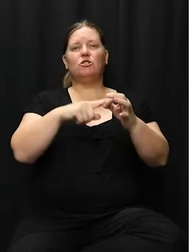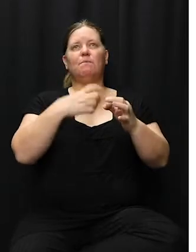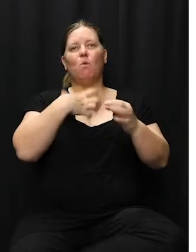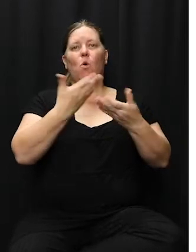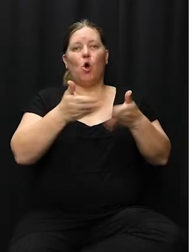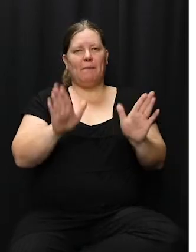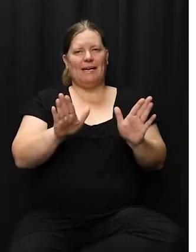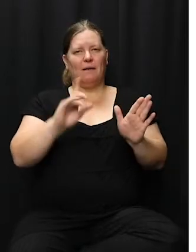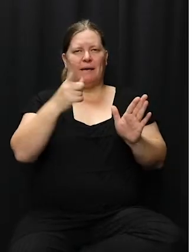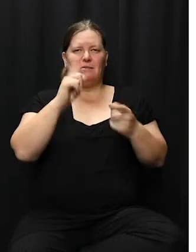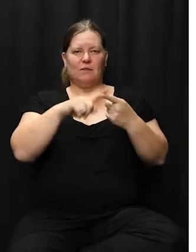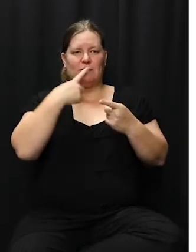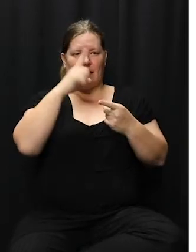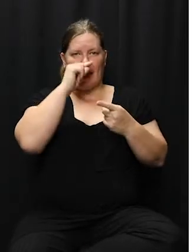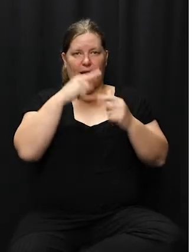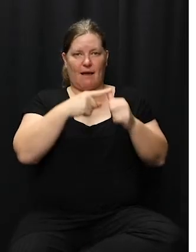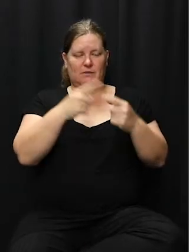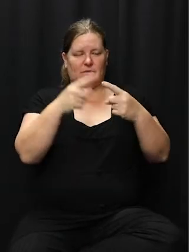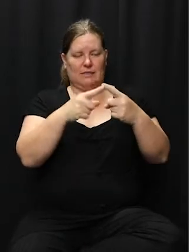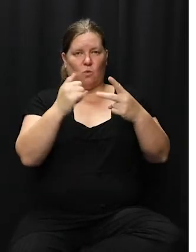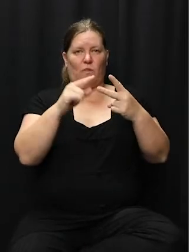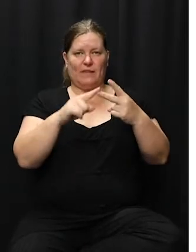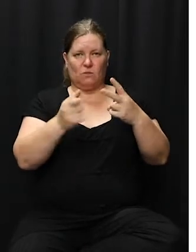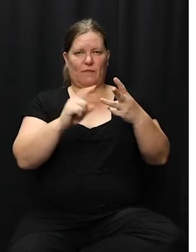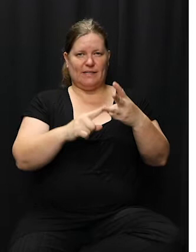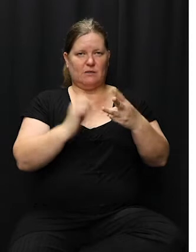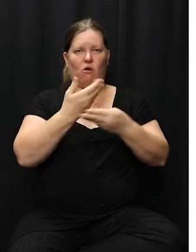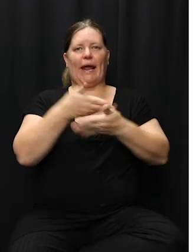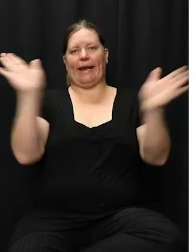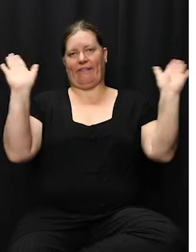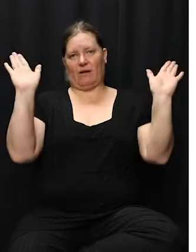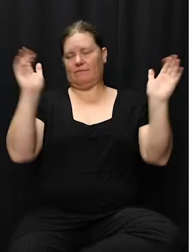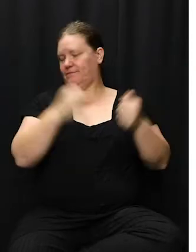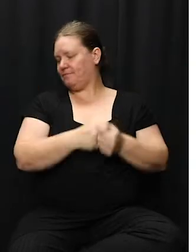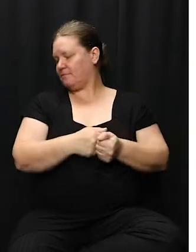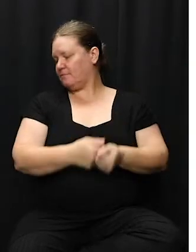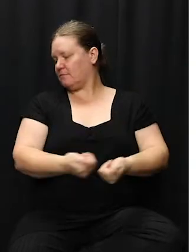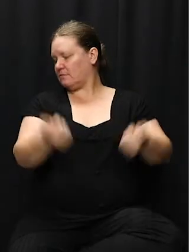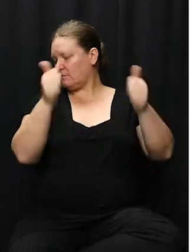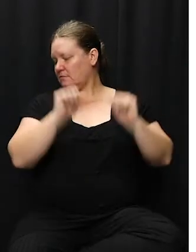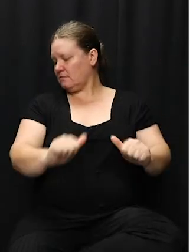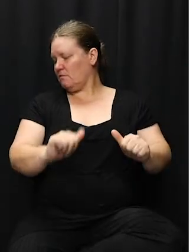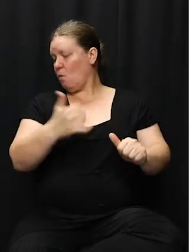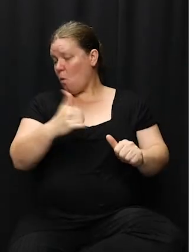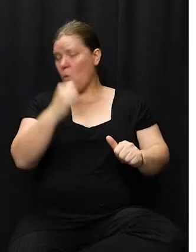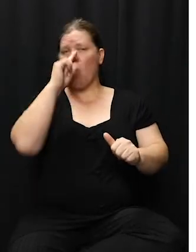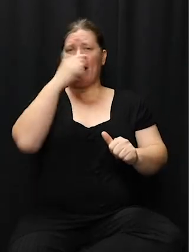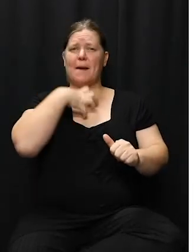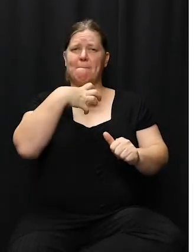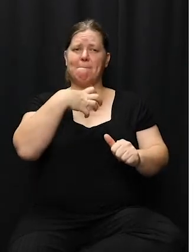You can also have more open questions, but you can still have, you know, a certain number of answers they might say rather than it being completely open.